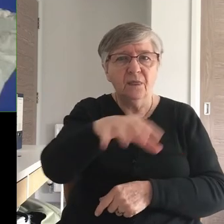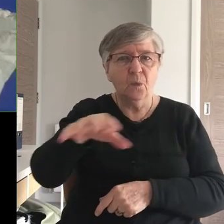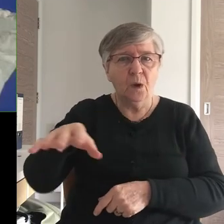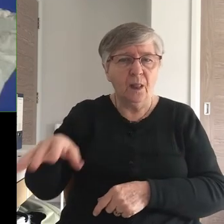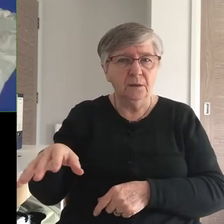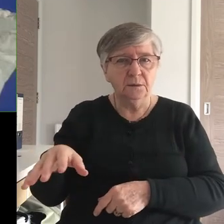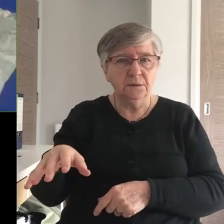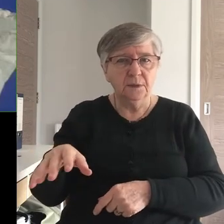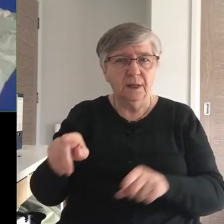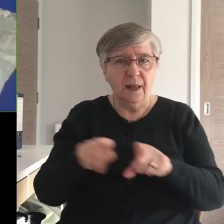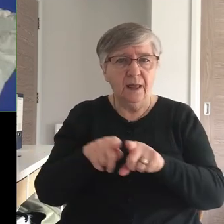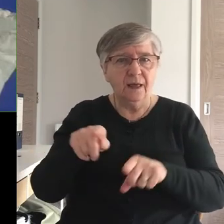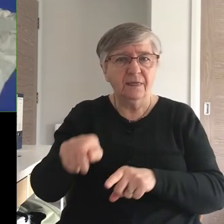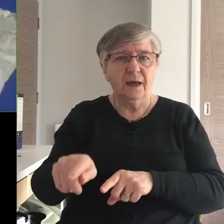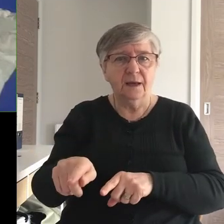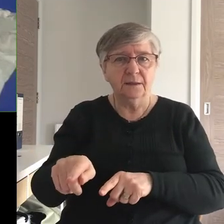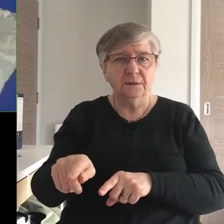lack it.